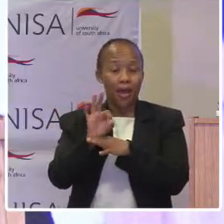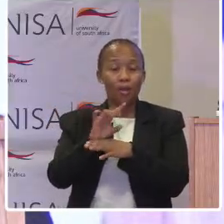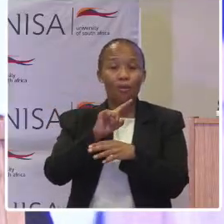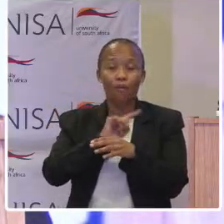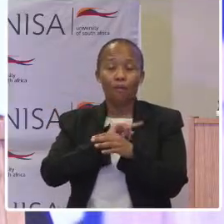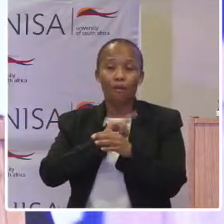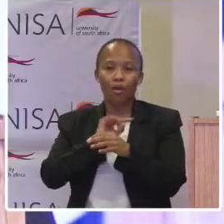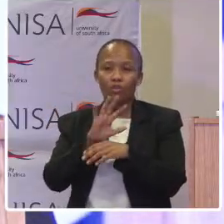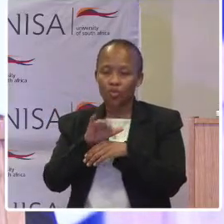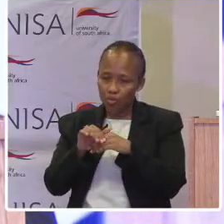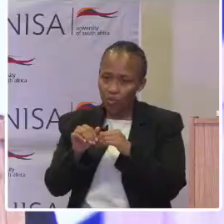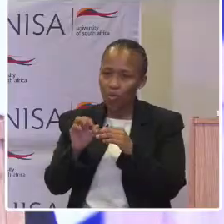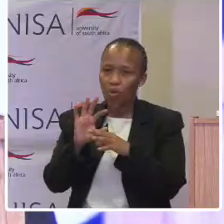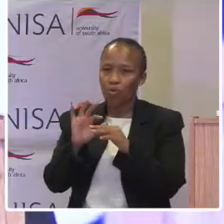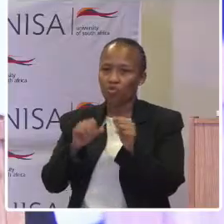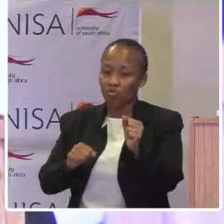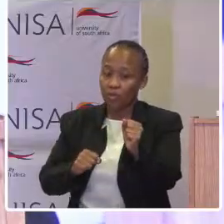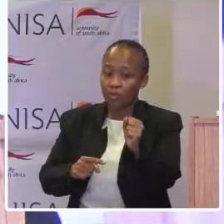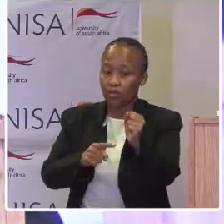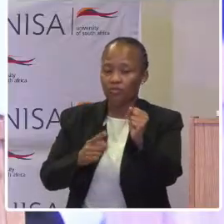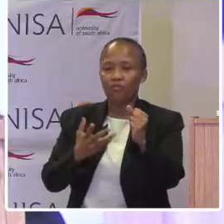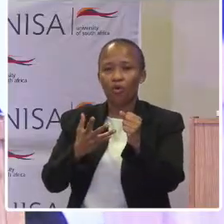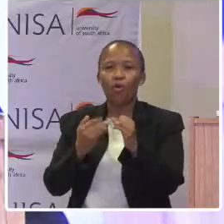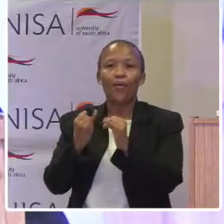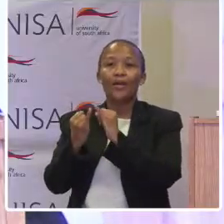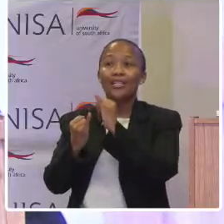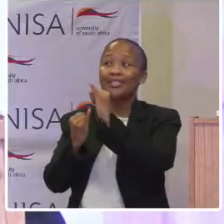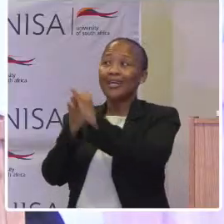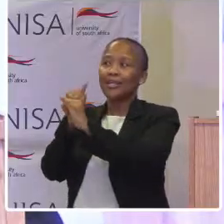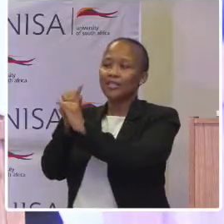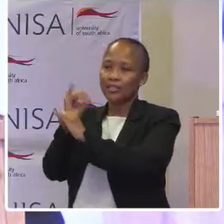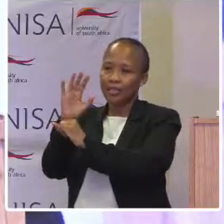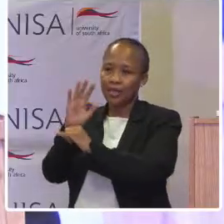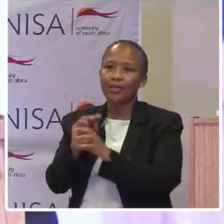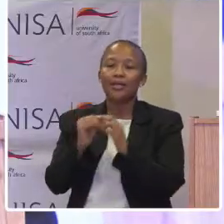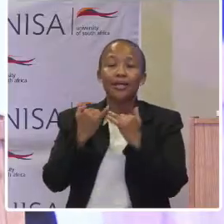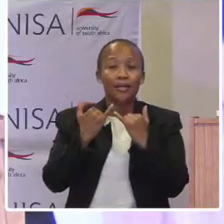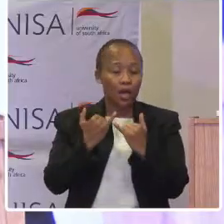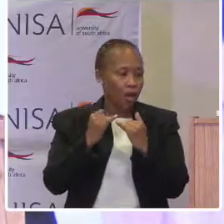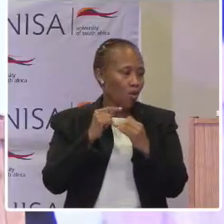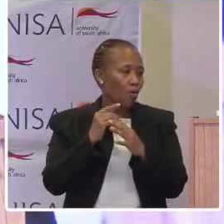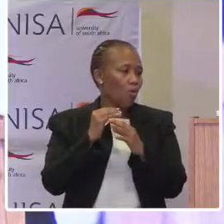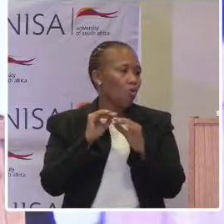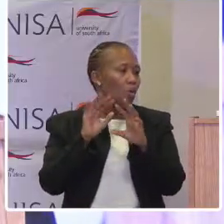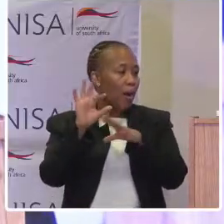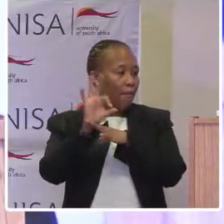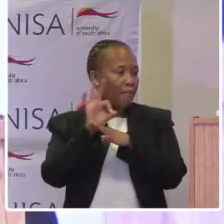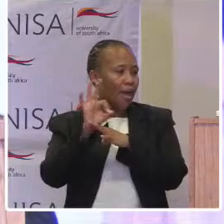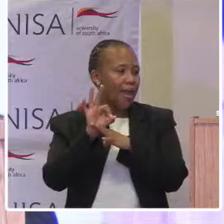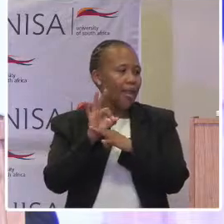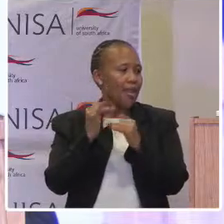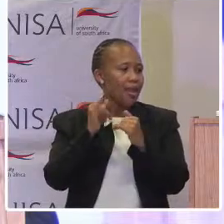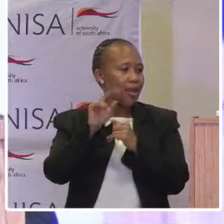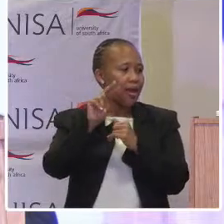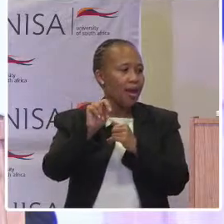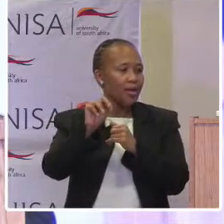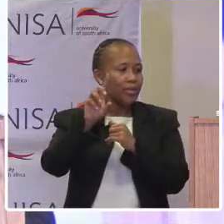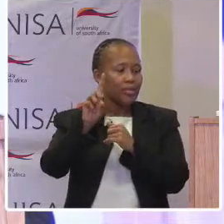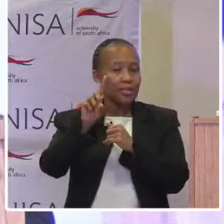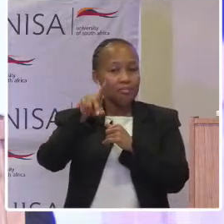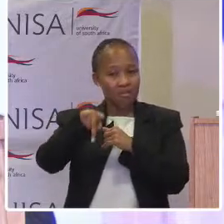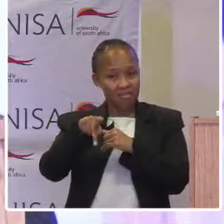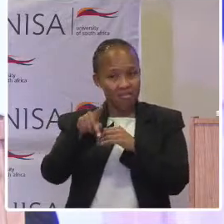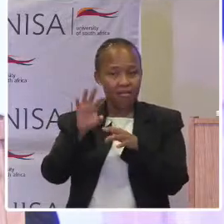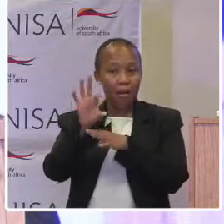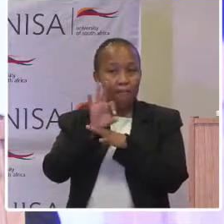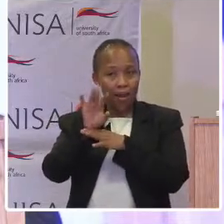strategic internationalization. National Development Plan Vision 2030, the NDP is aimed at